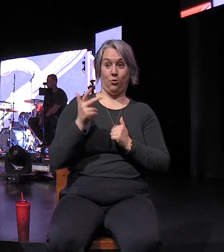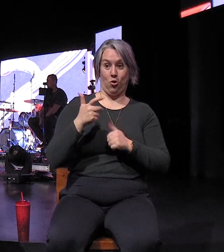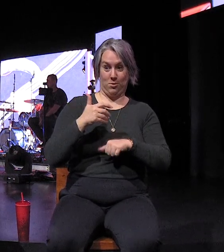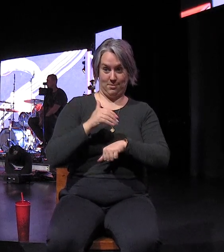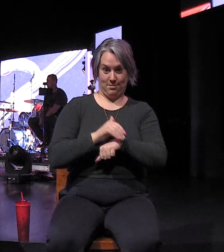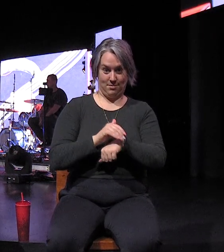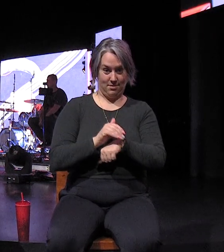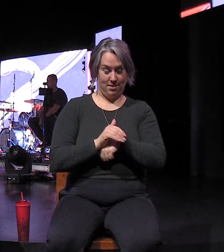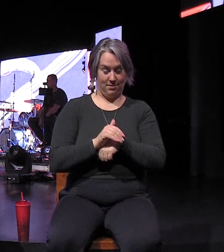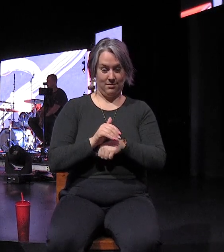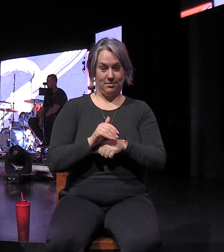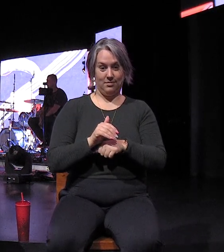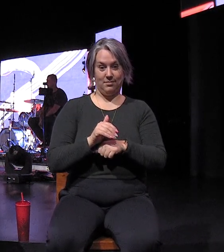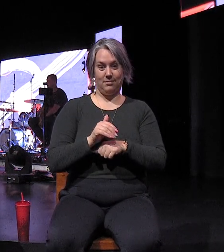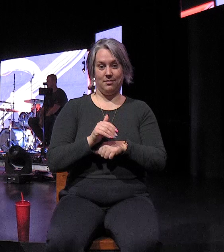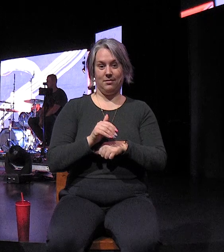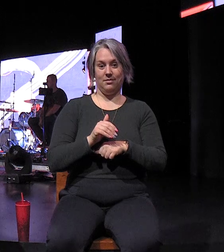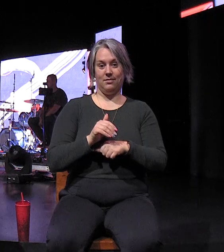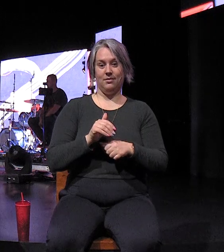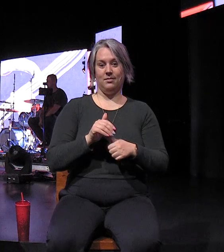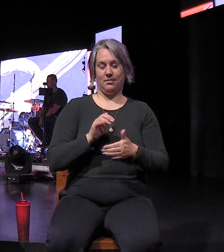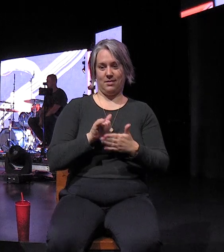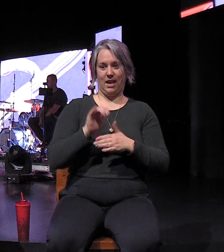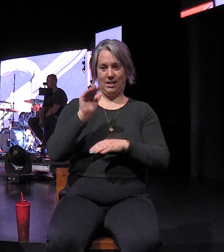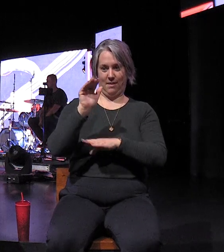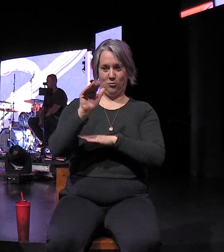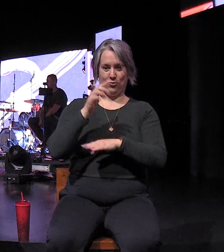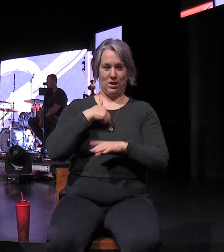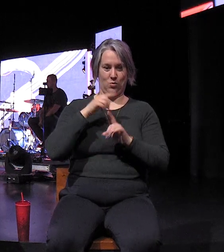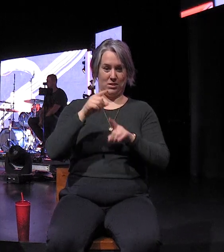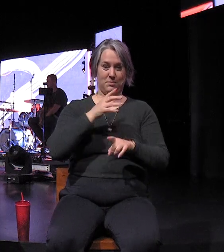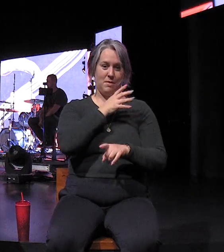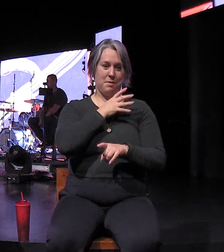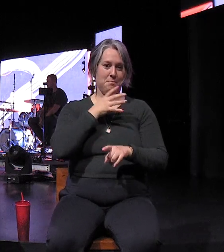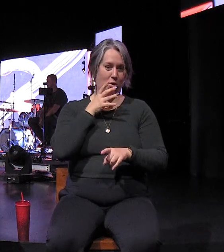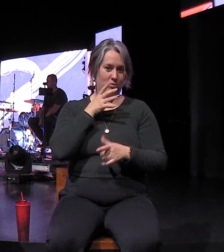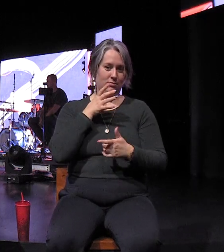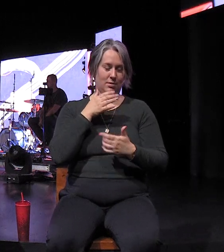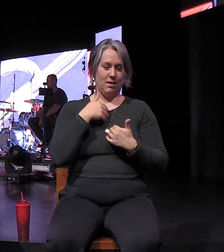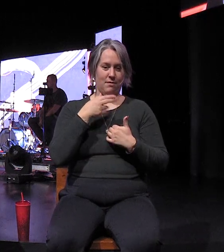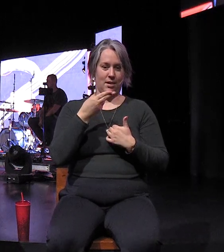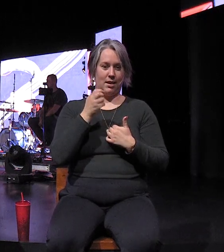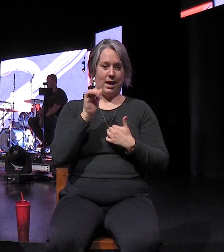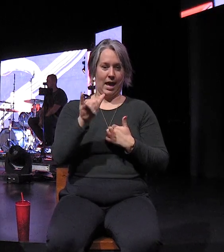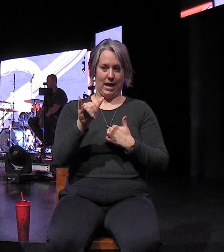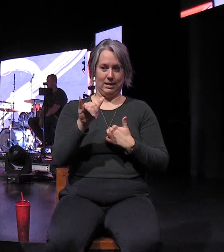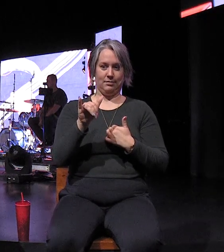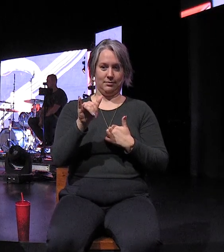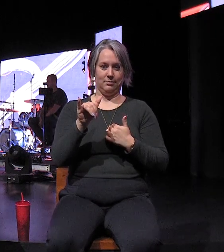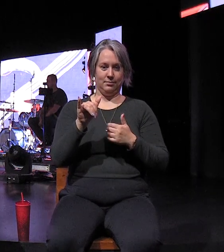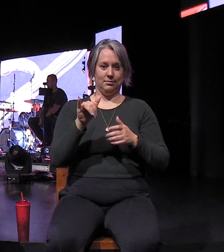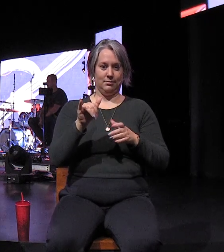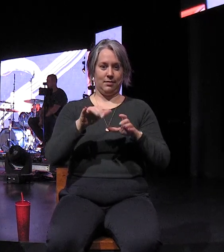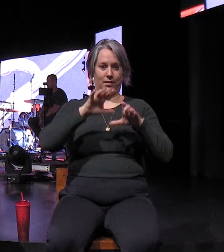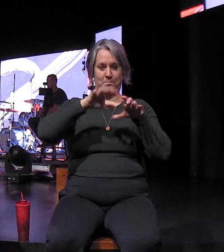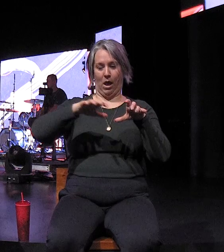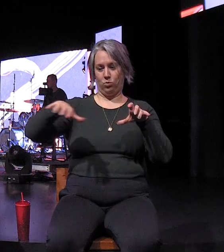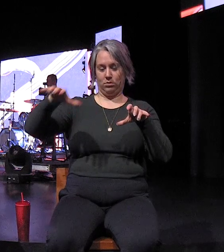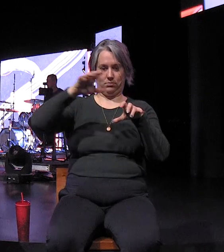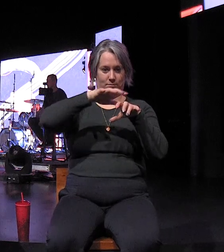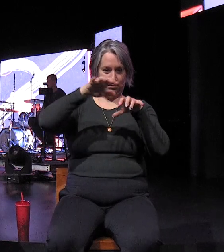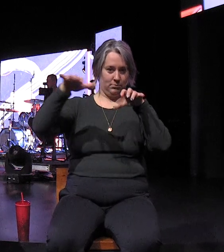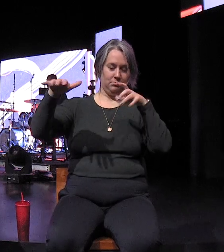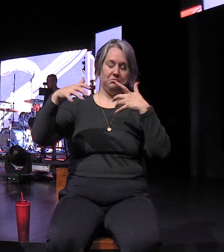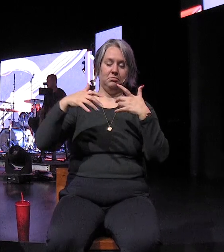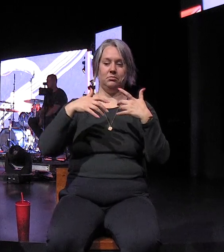like wrestling. And that afternoon, I went up into my hay mow in my barn. That's where you stack the hay. And I went up there. I just kind of needed to do